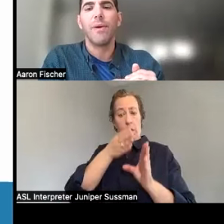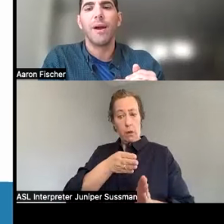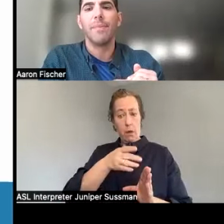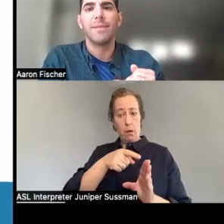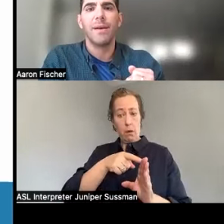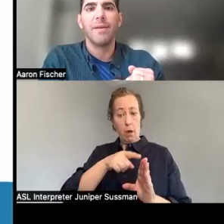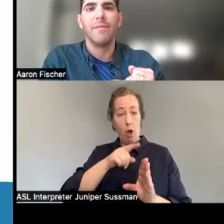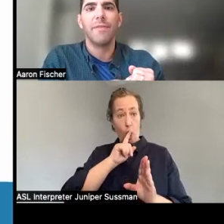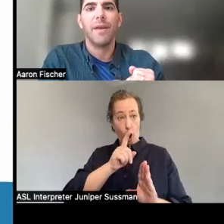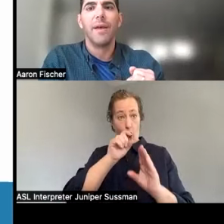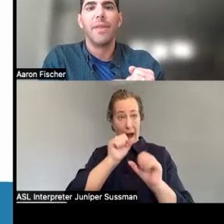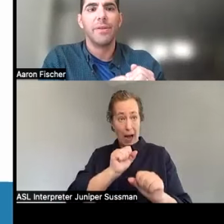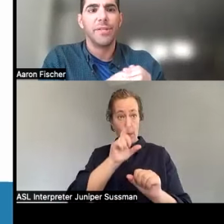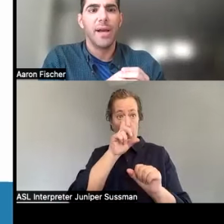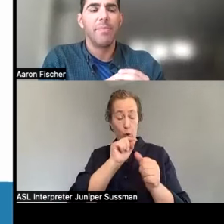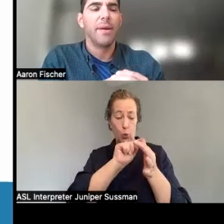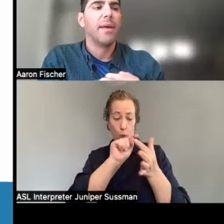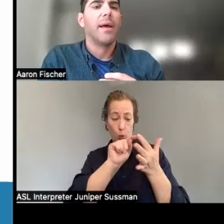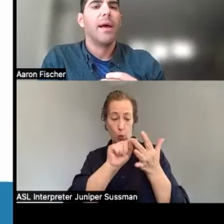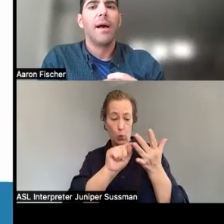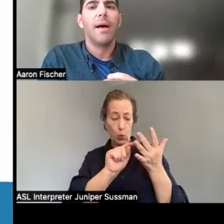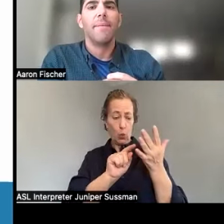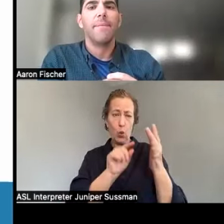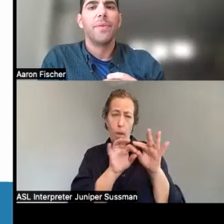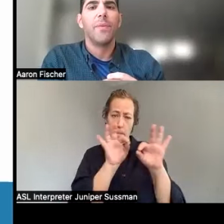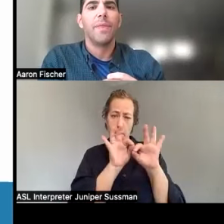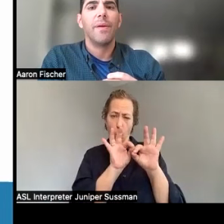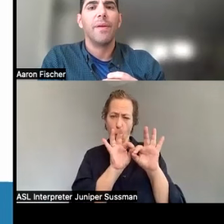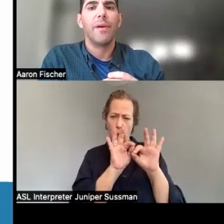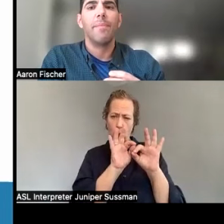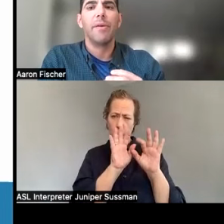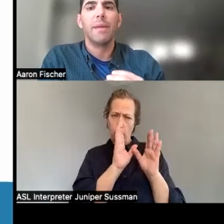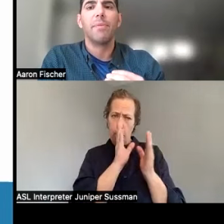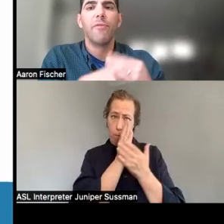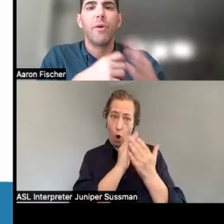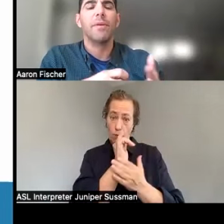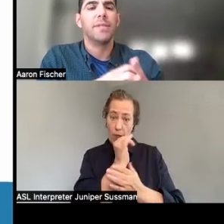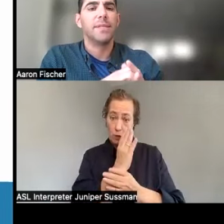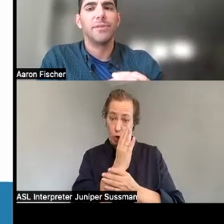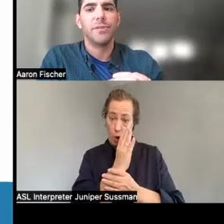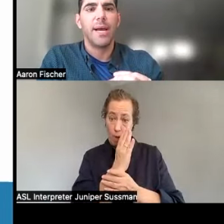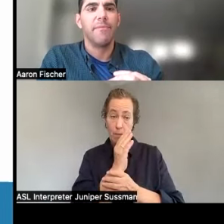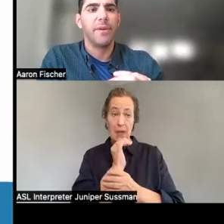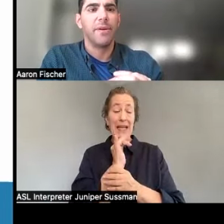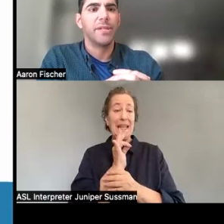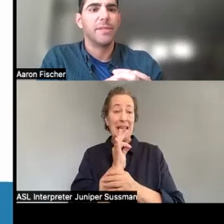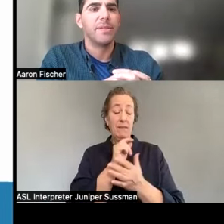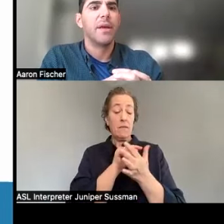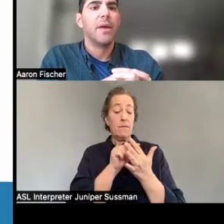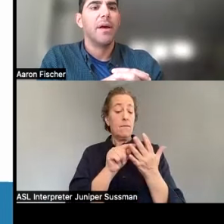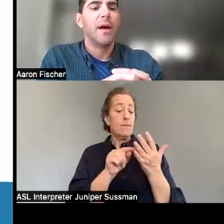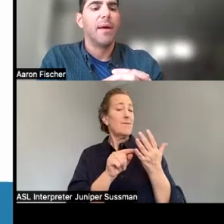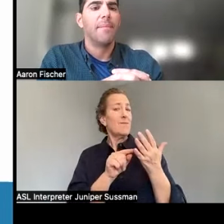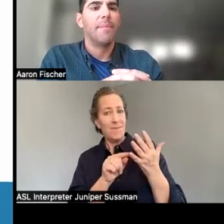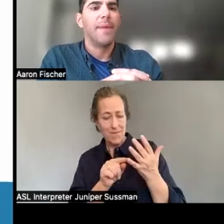components, requirements of their job, when their ability to perform those essential job